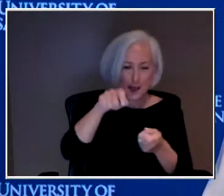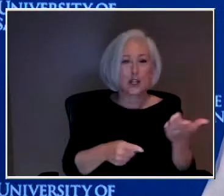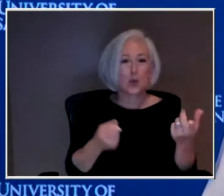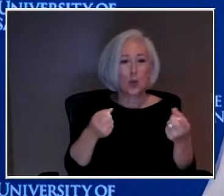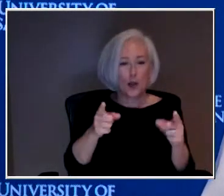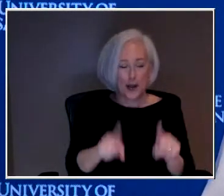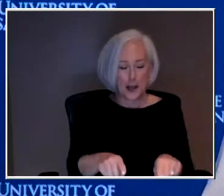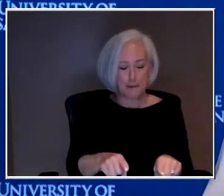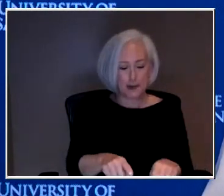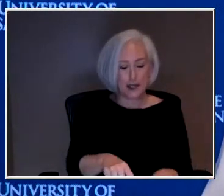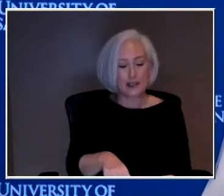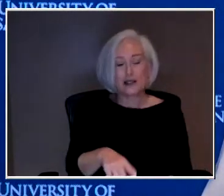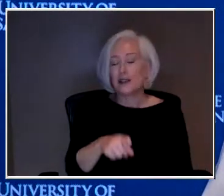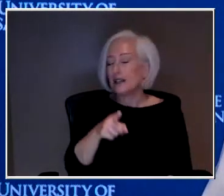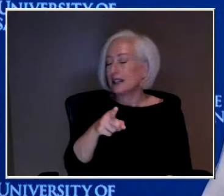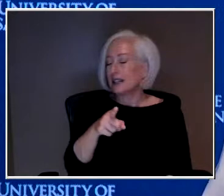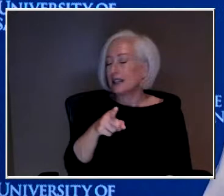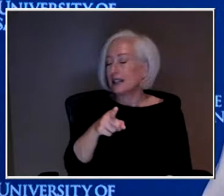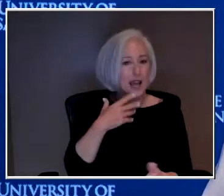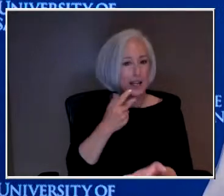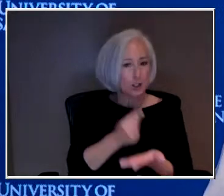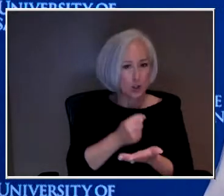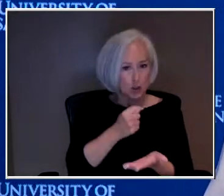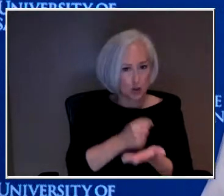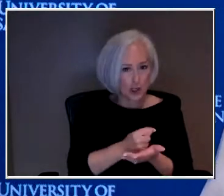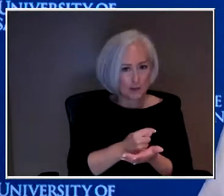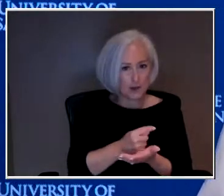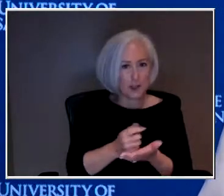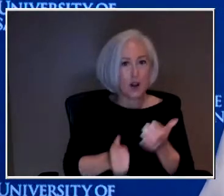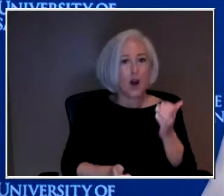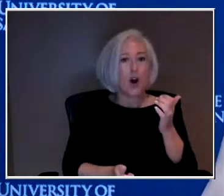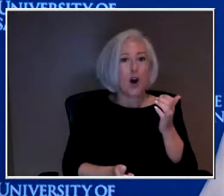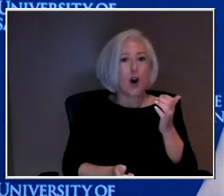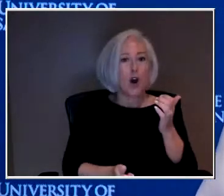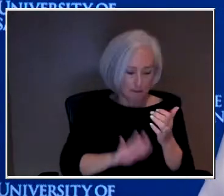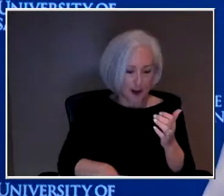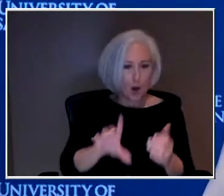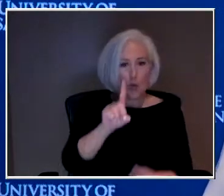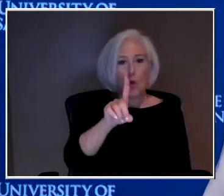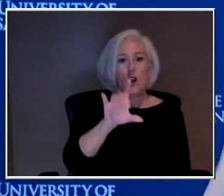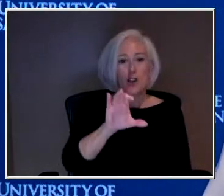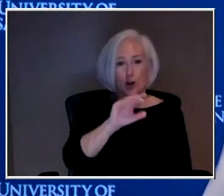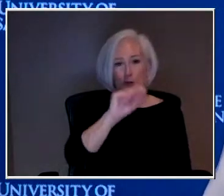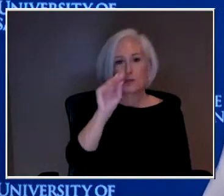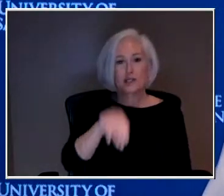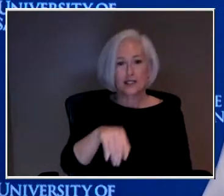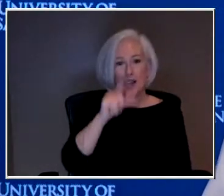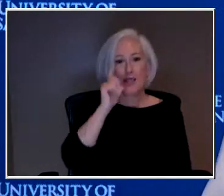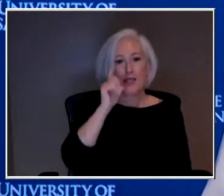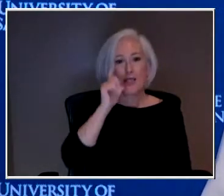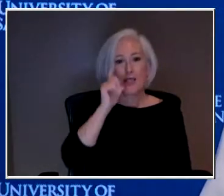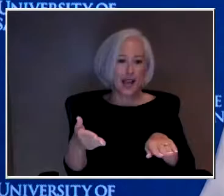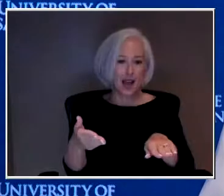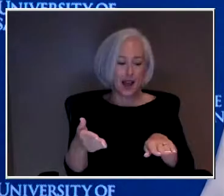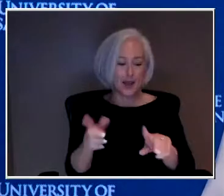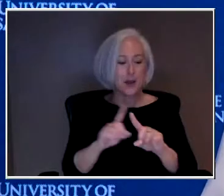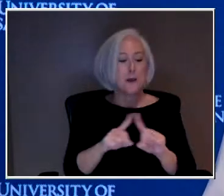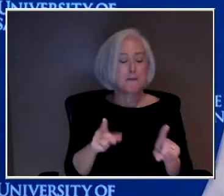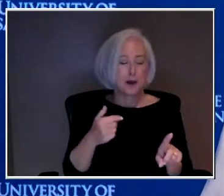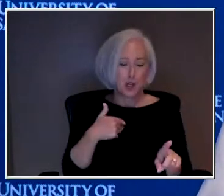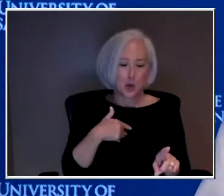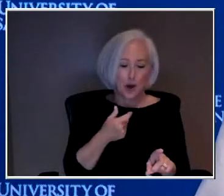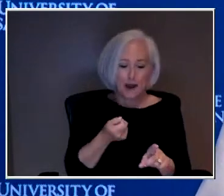do not get treated, it is almost nearly 100% fatal disease. But luckily you do have that time, but the sooner the better to